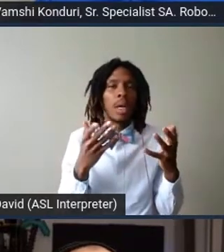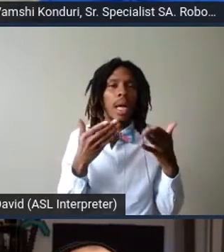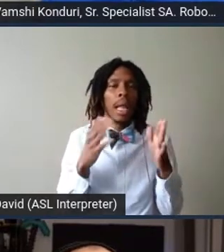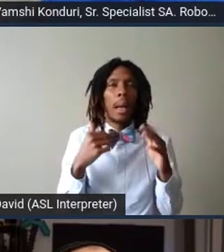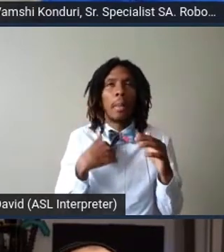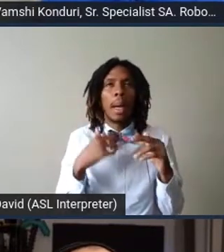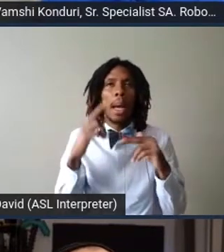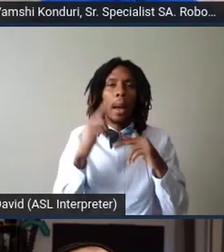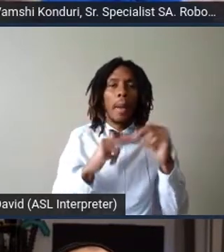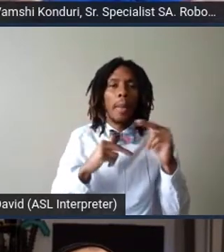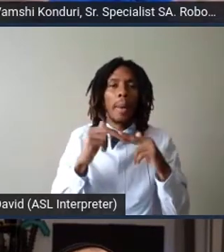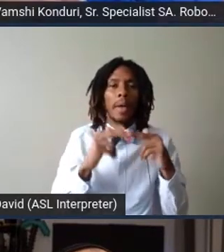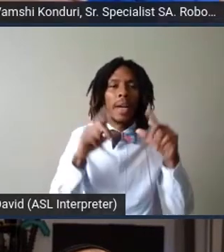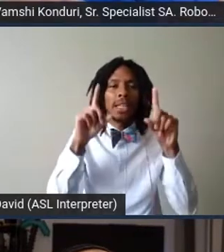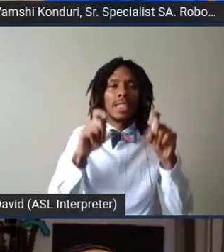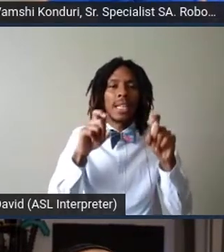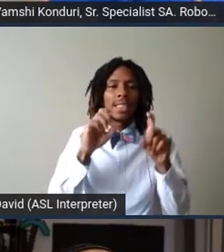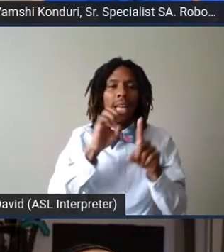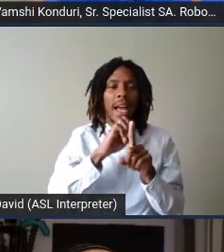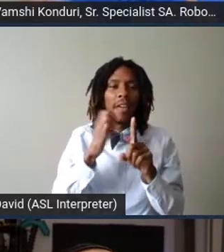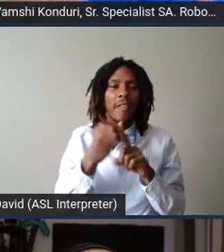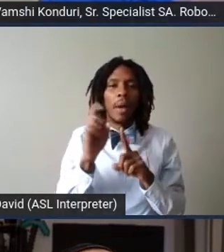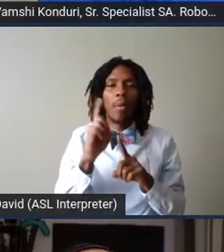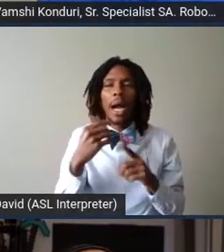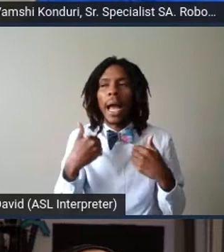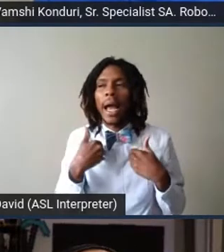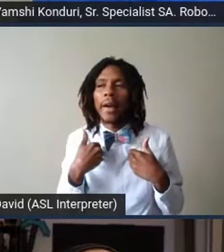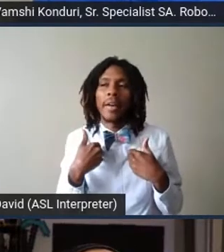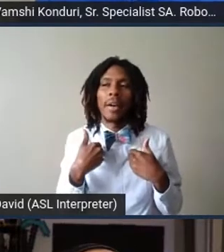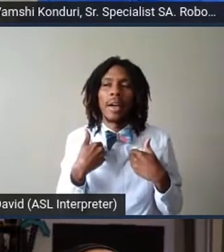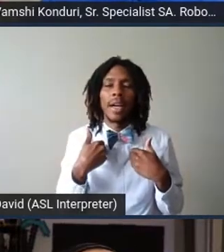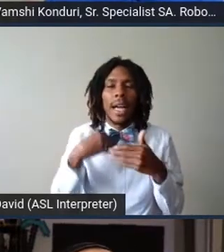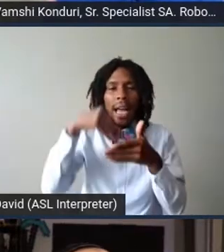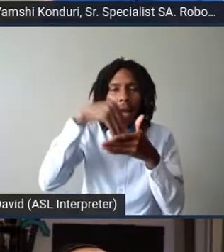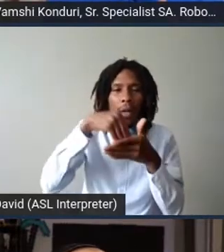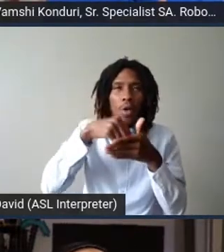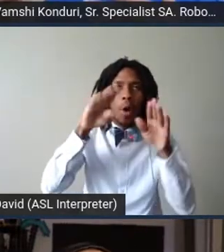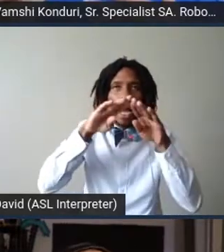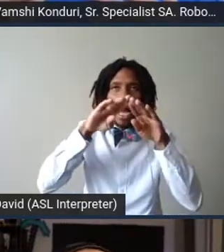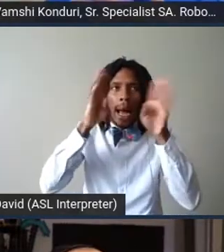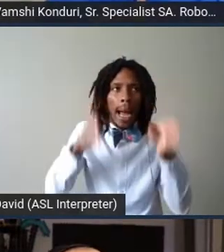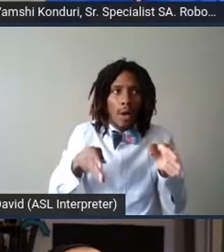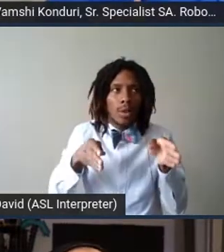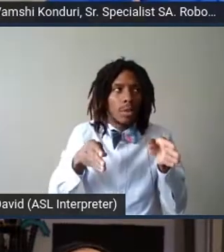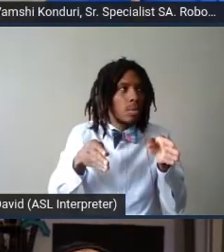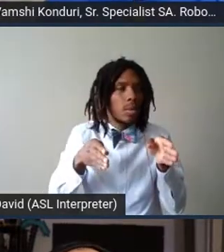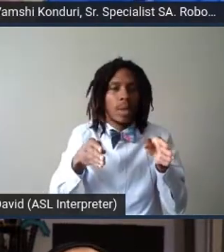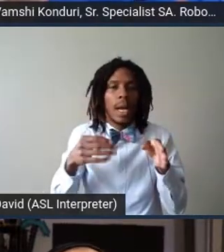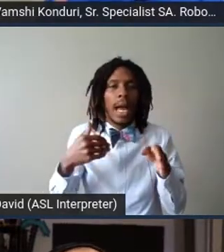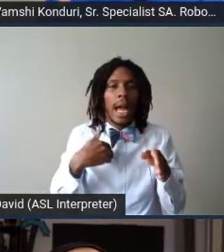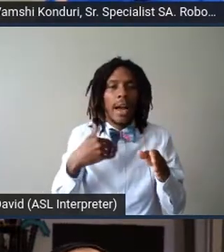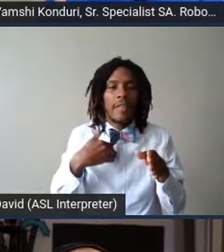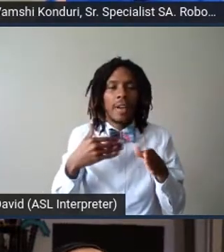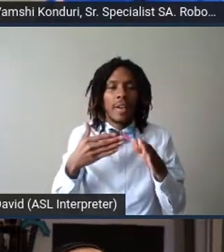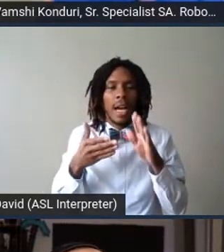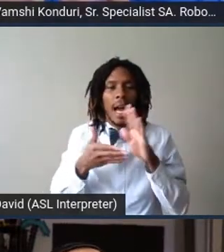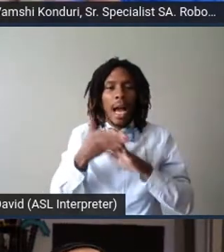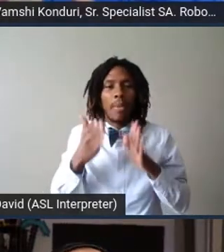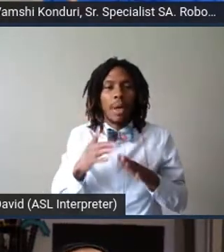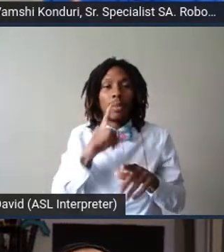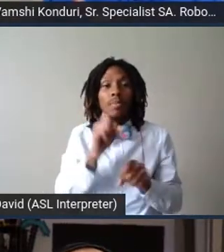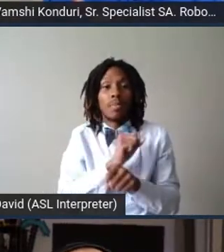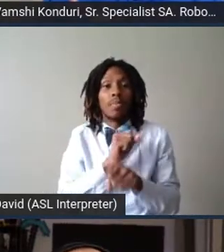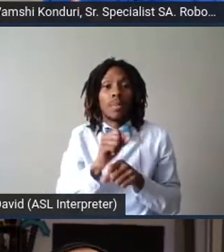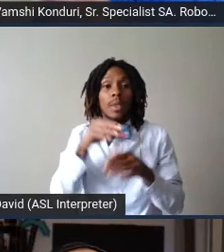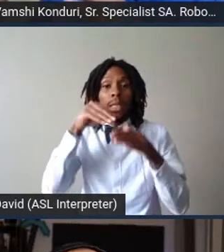build a test environment where I can have an indoor house, and I'm going to have an operator physically come in and